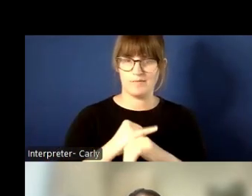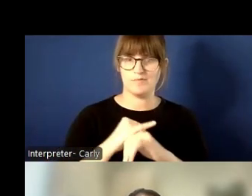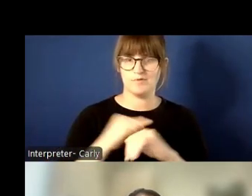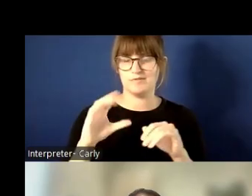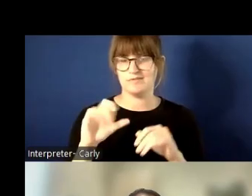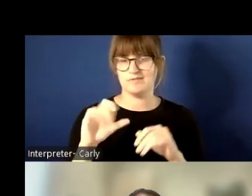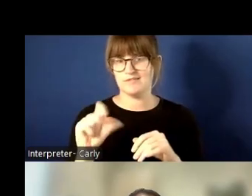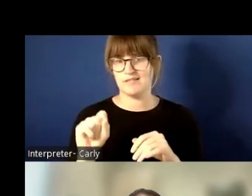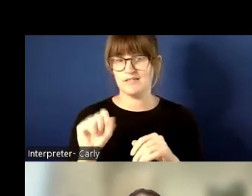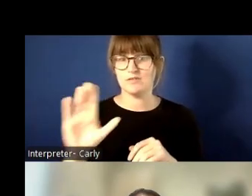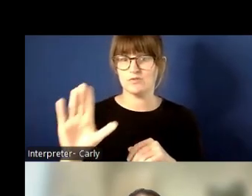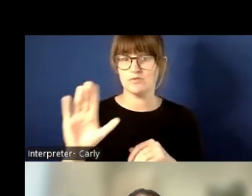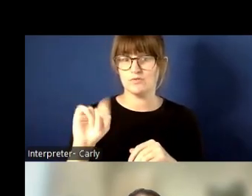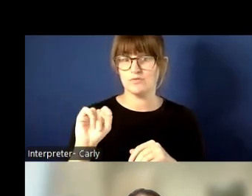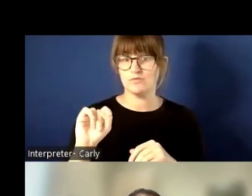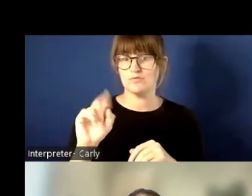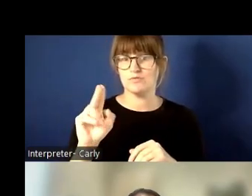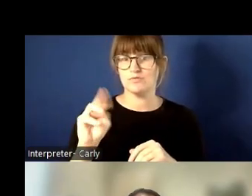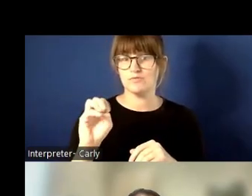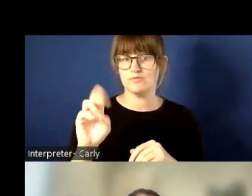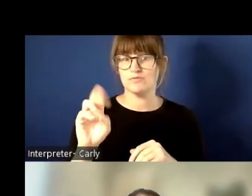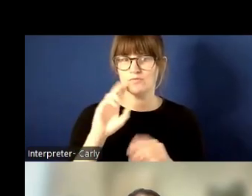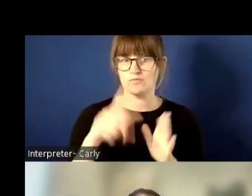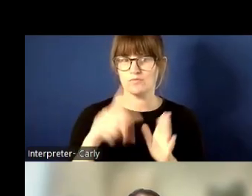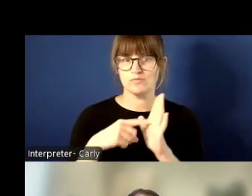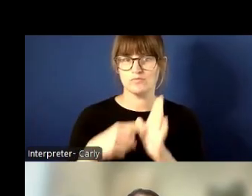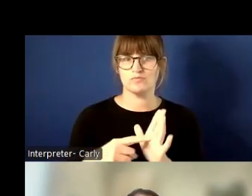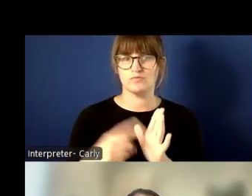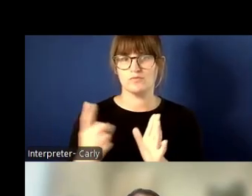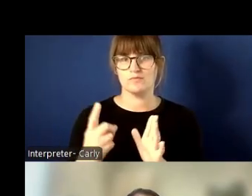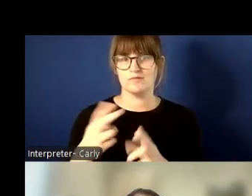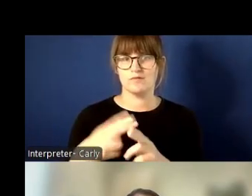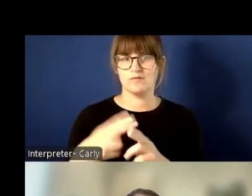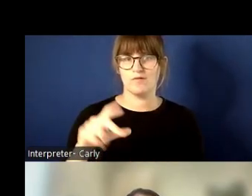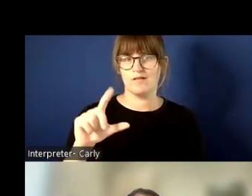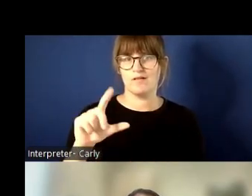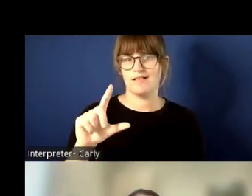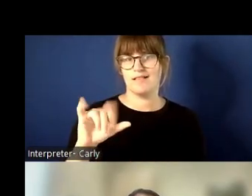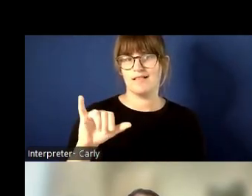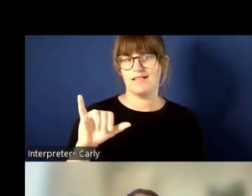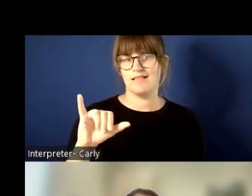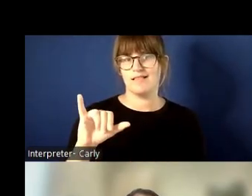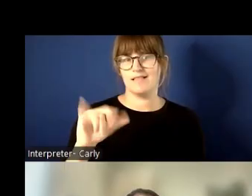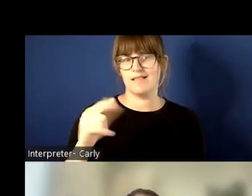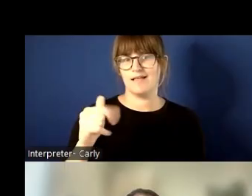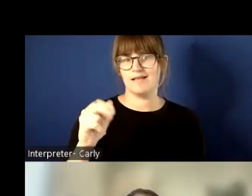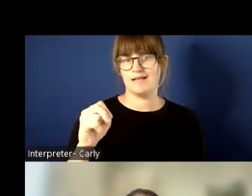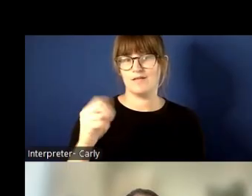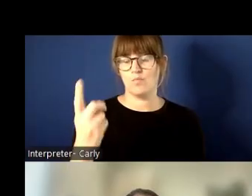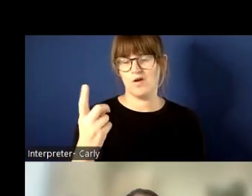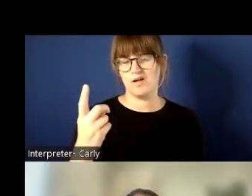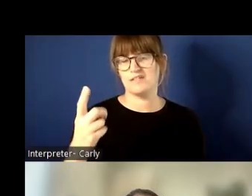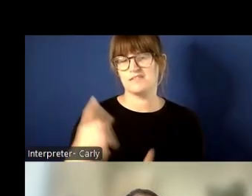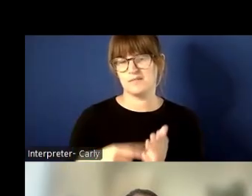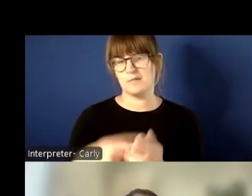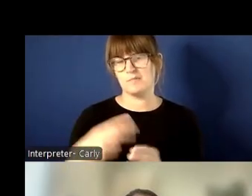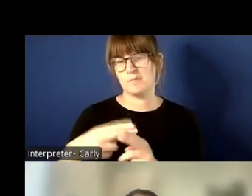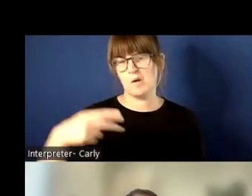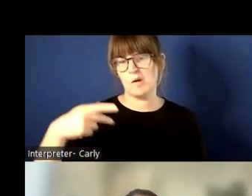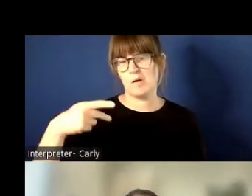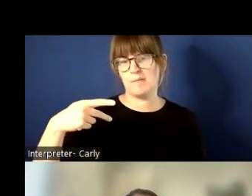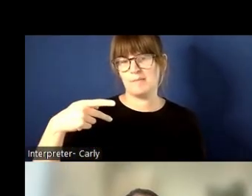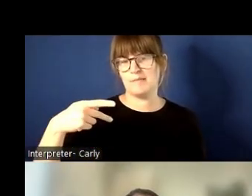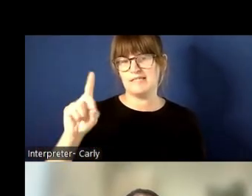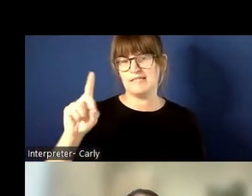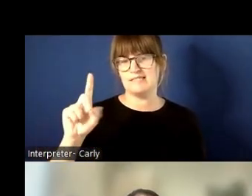cells express this ligand called programmed death ligand 1 or PDL1, and PDL1 can bind to the programmed death receptor